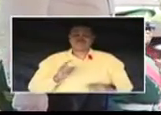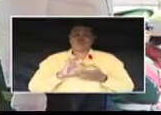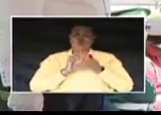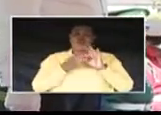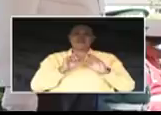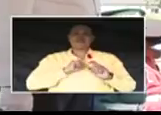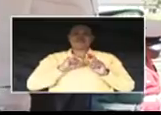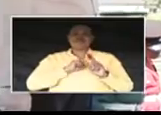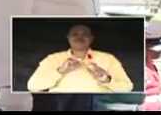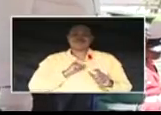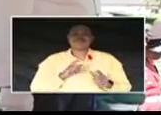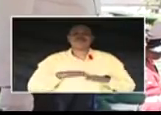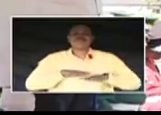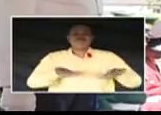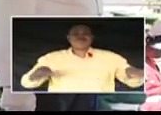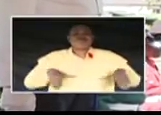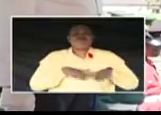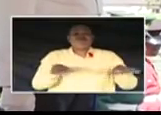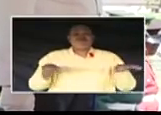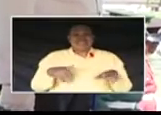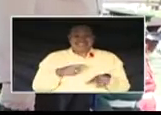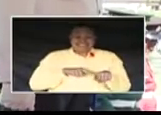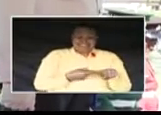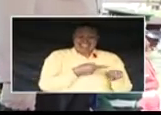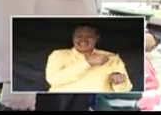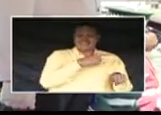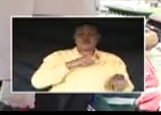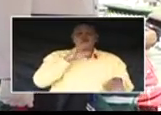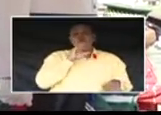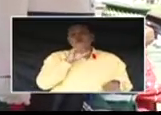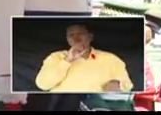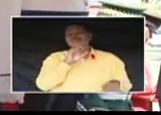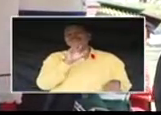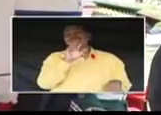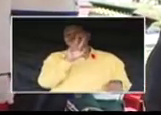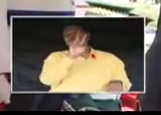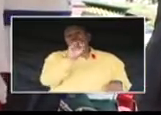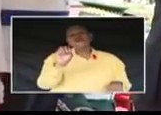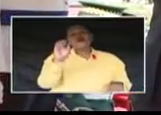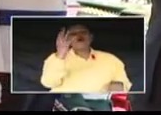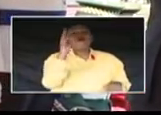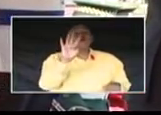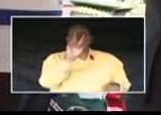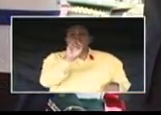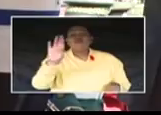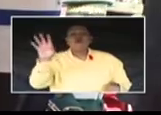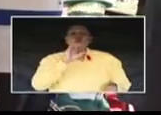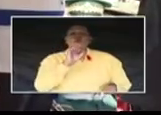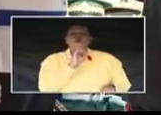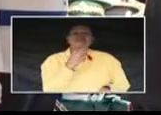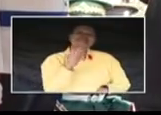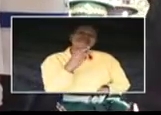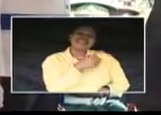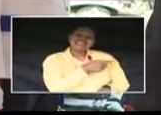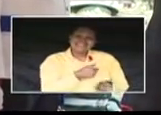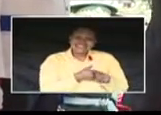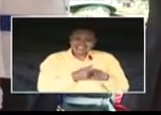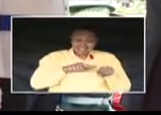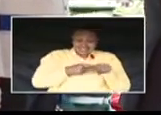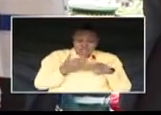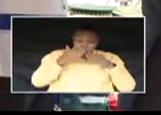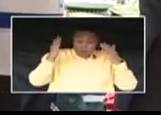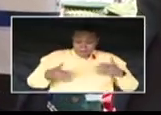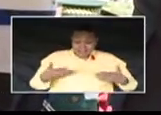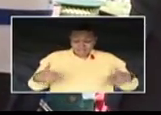her Olympic career at only 16 years old in 2004. She completed where she completed